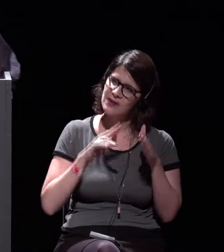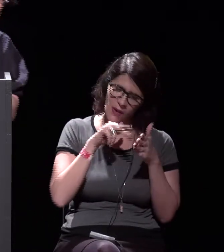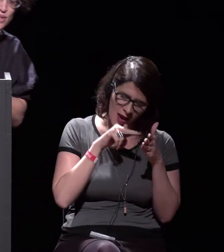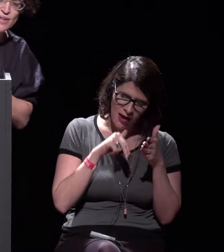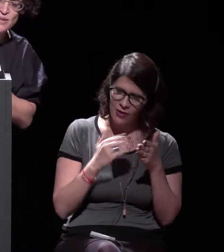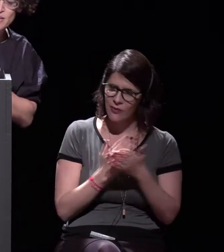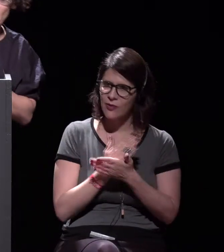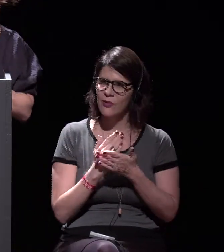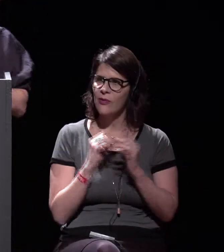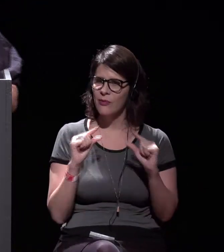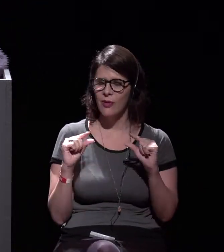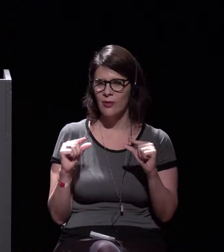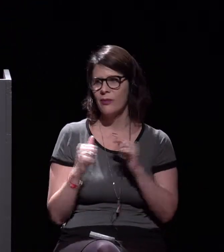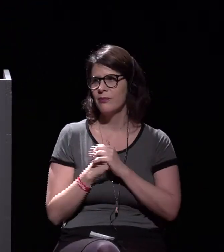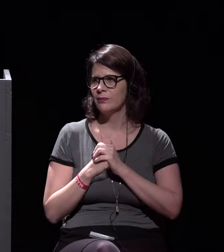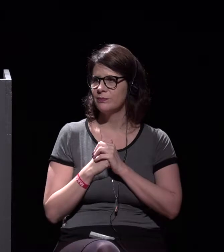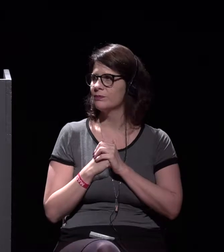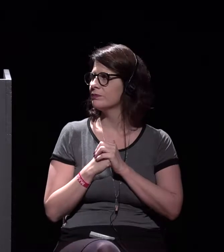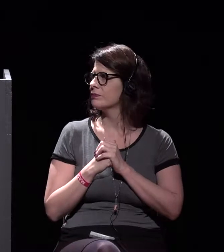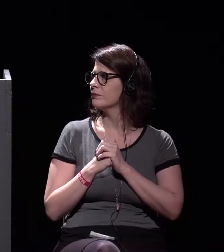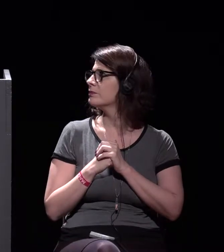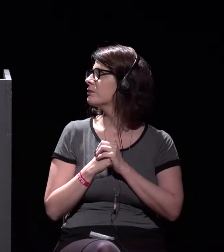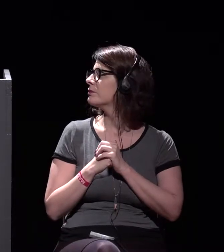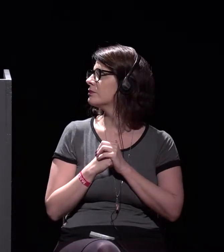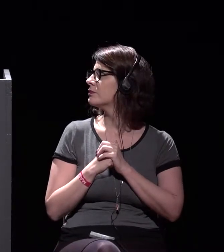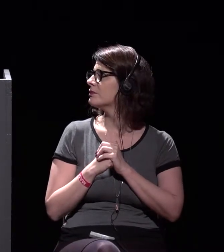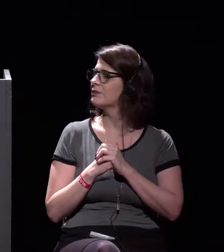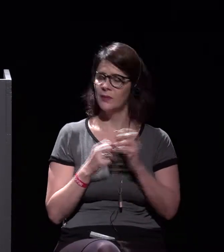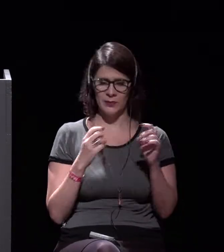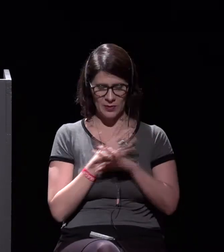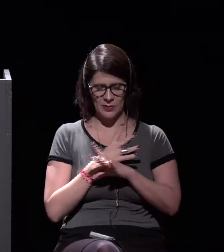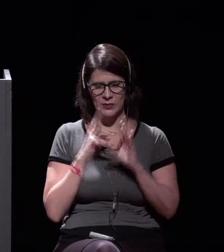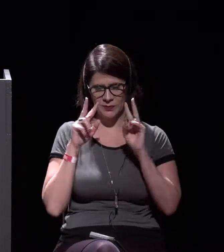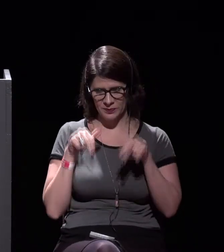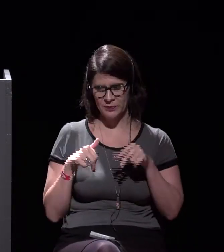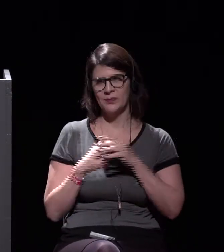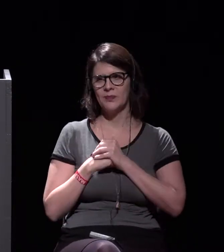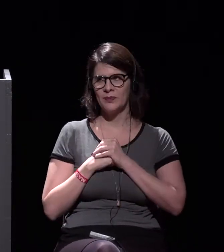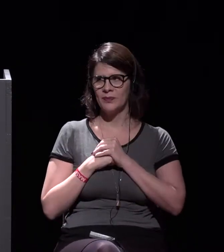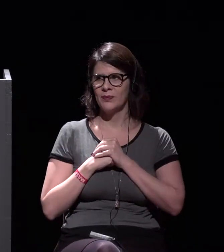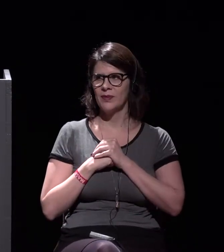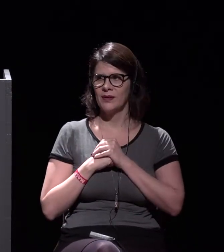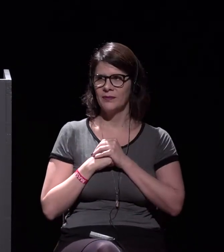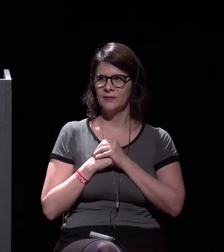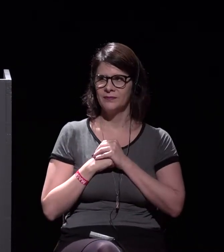minimum. I'm also trying to see my counter. Oh my God. Okay, 2 minutes gone. Okay, so